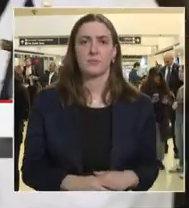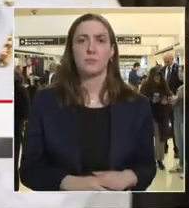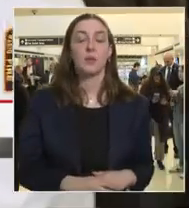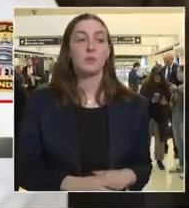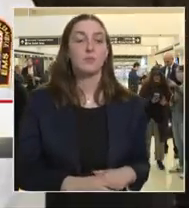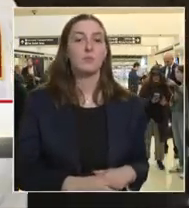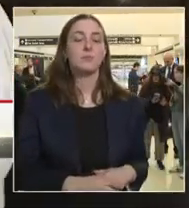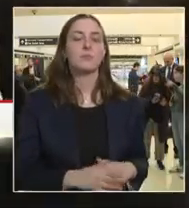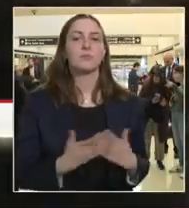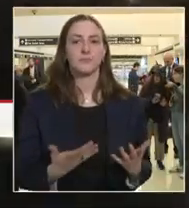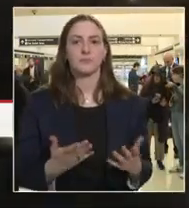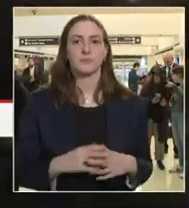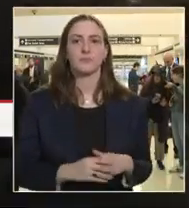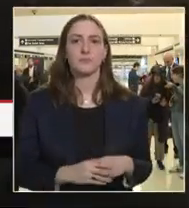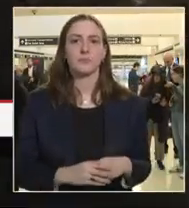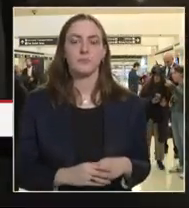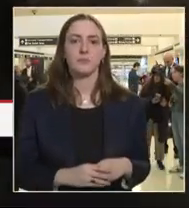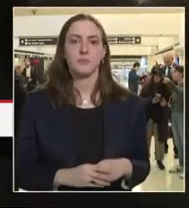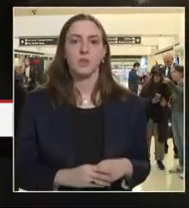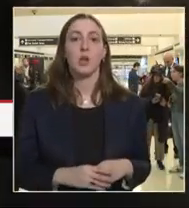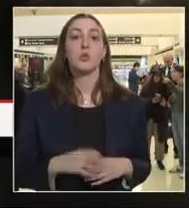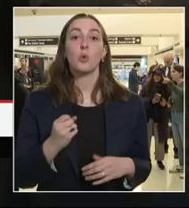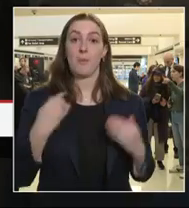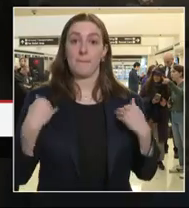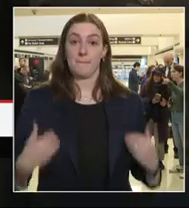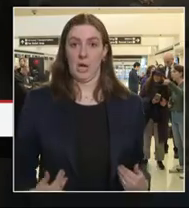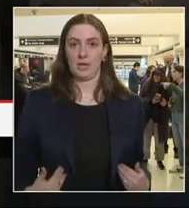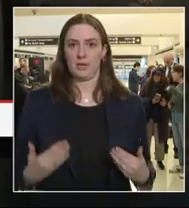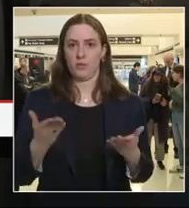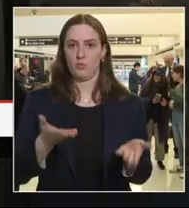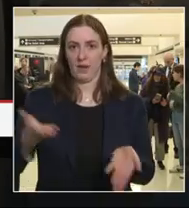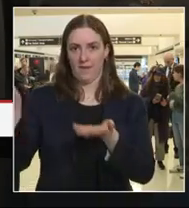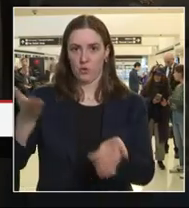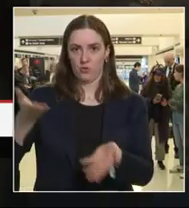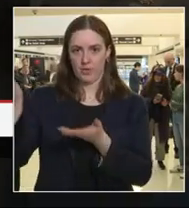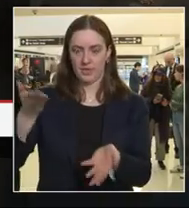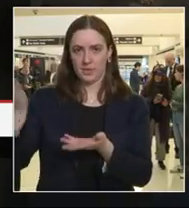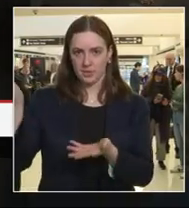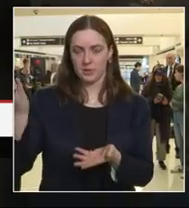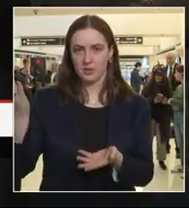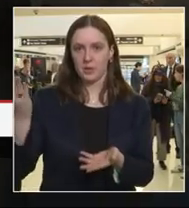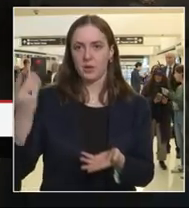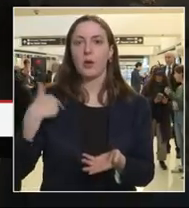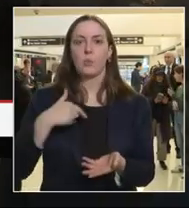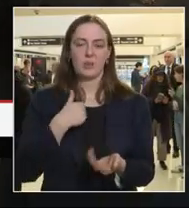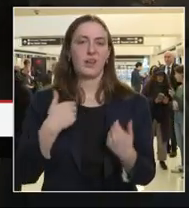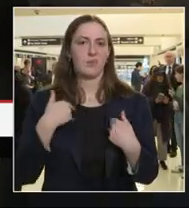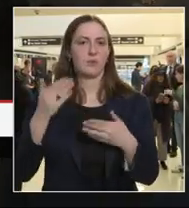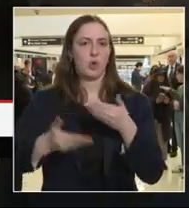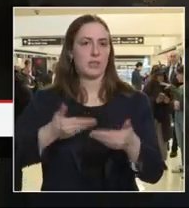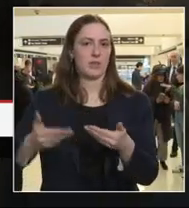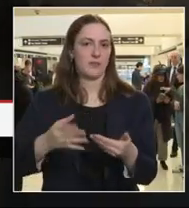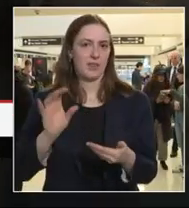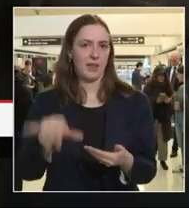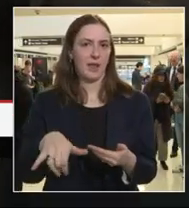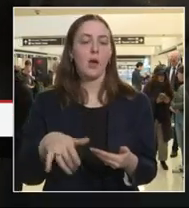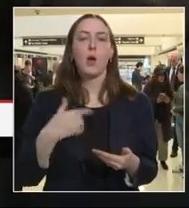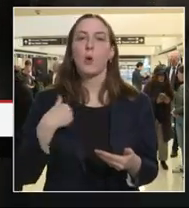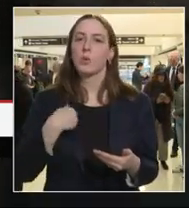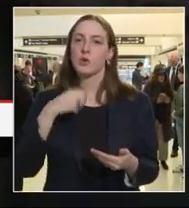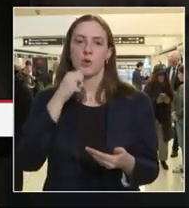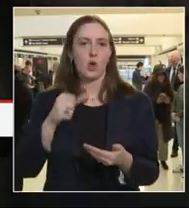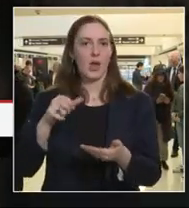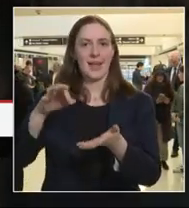So in terms of body recovery, as we recover bodies, we have a process, and we're not counting